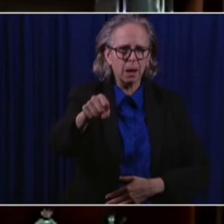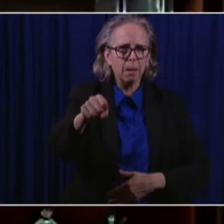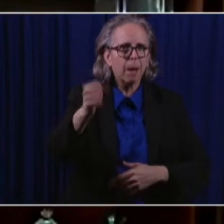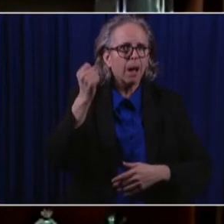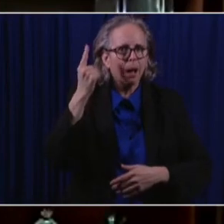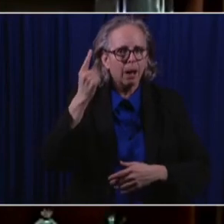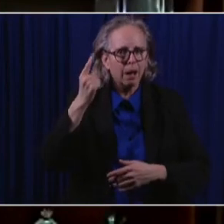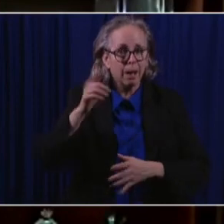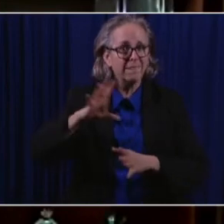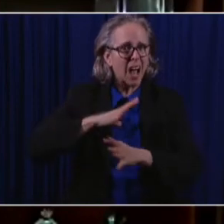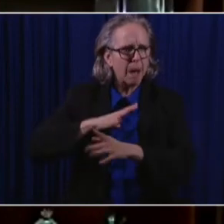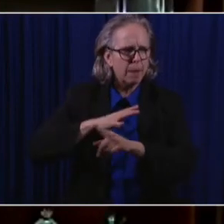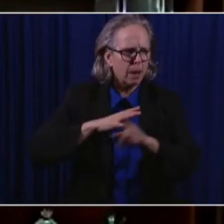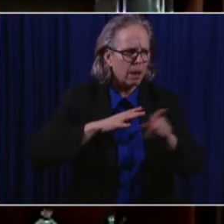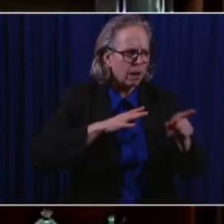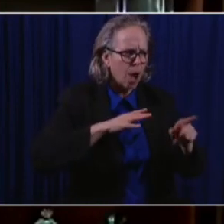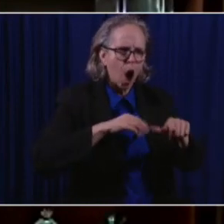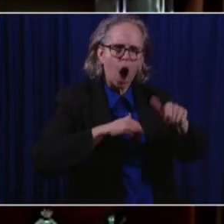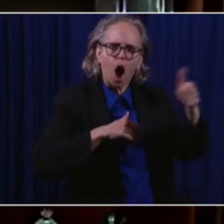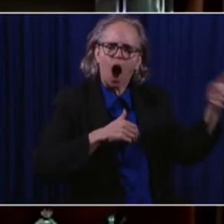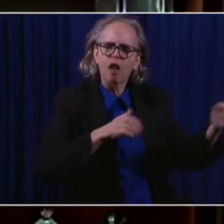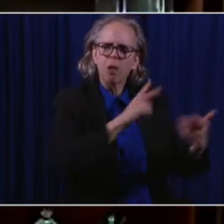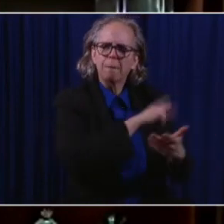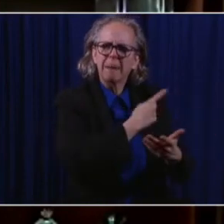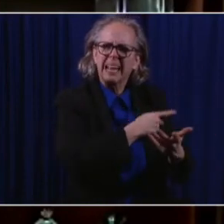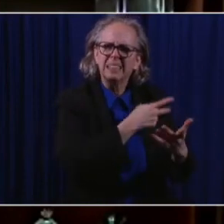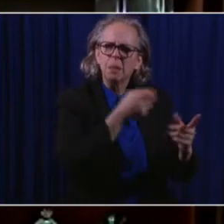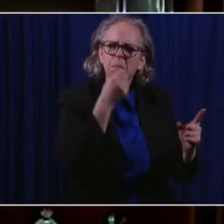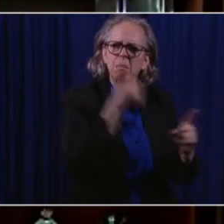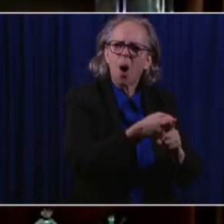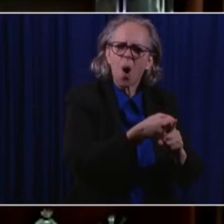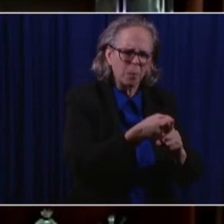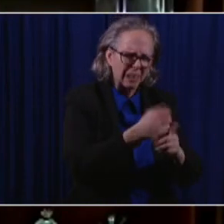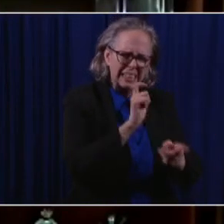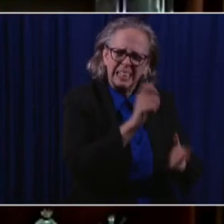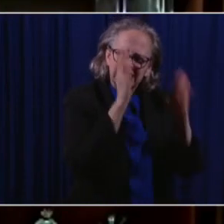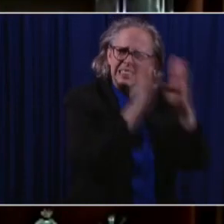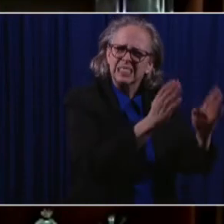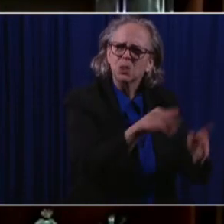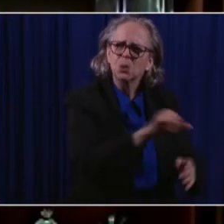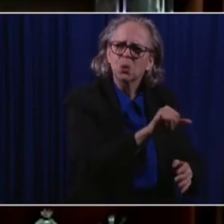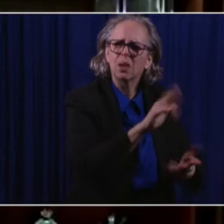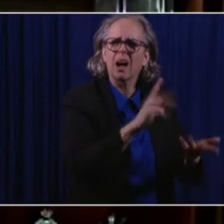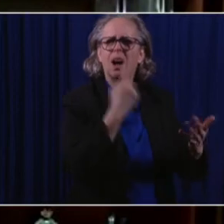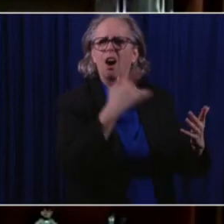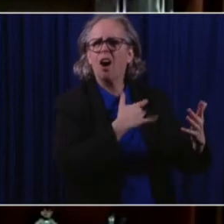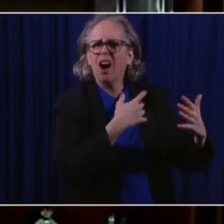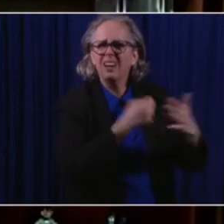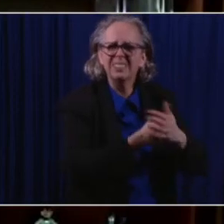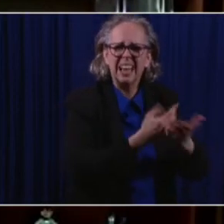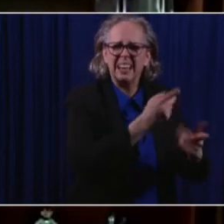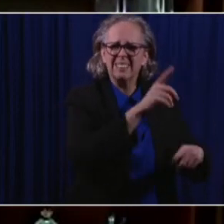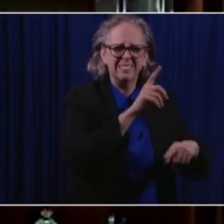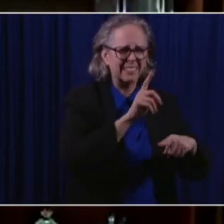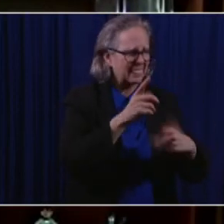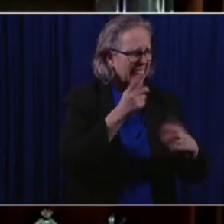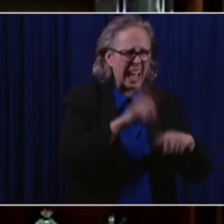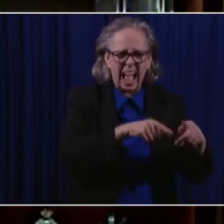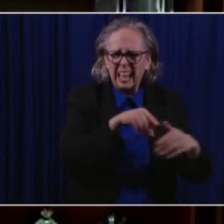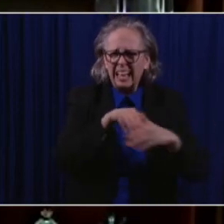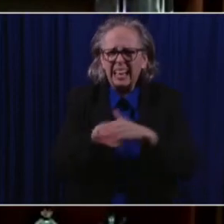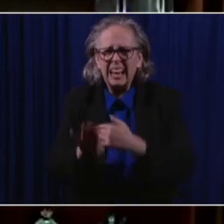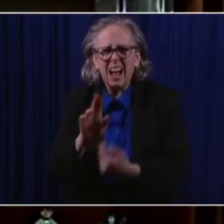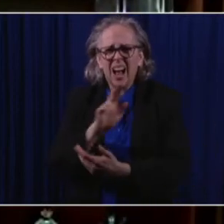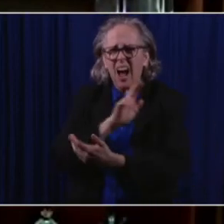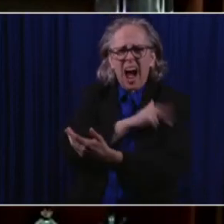have non-COVID care issues, and that there is consequences in not being able to accommodate them. And so making the selection about